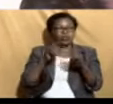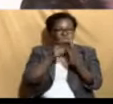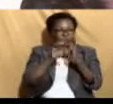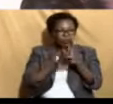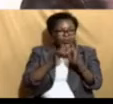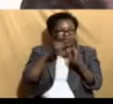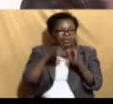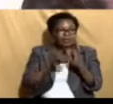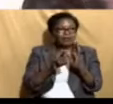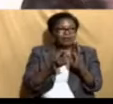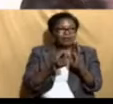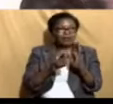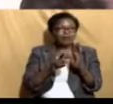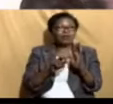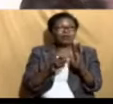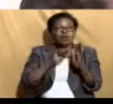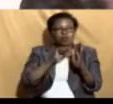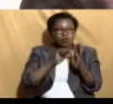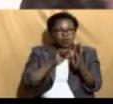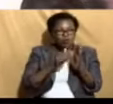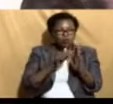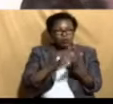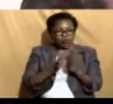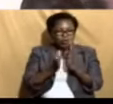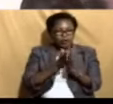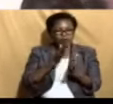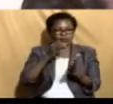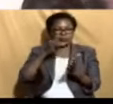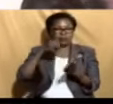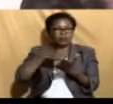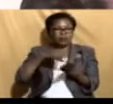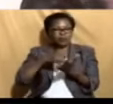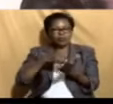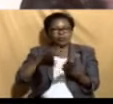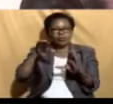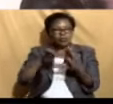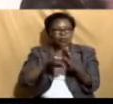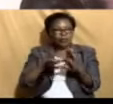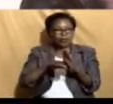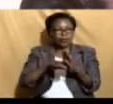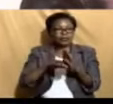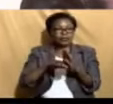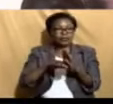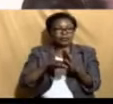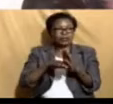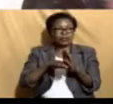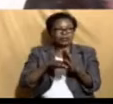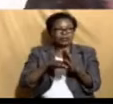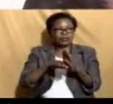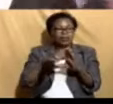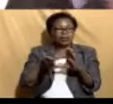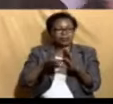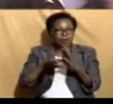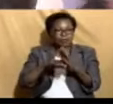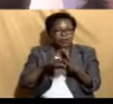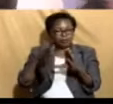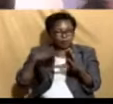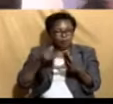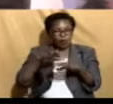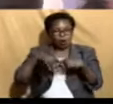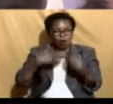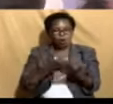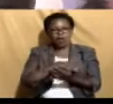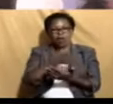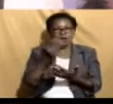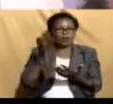itself not an exclusive preserve of members of Parliament or indeed any other person.